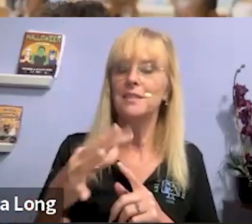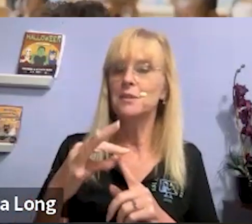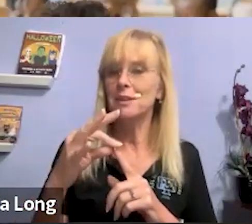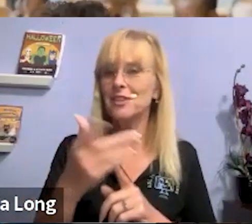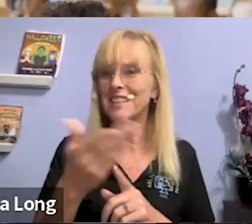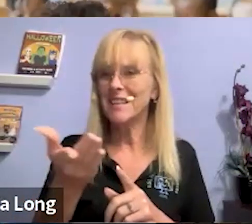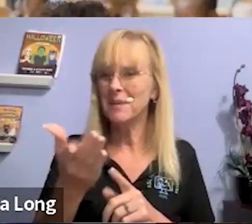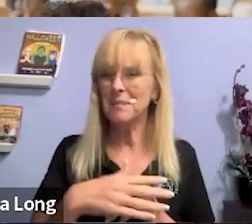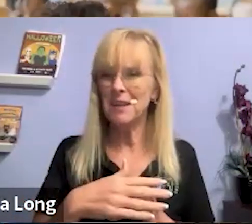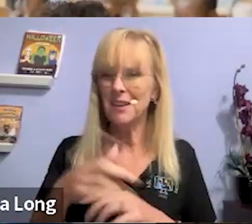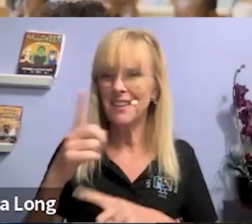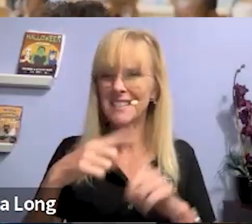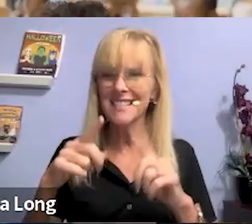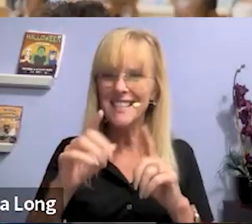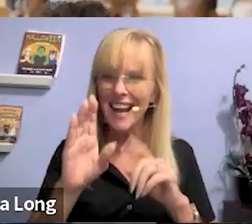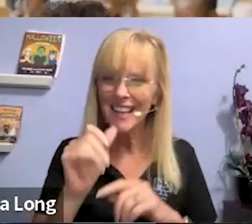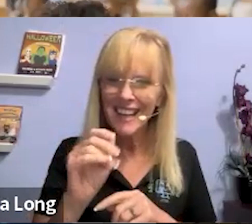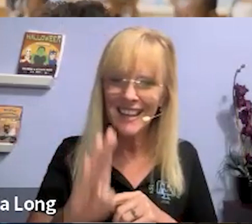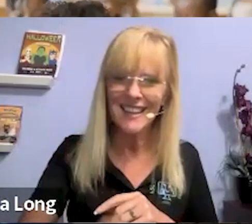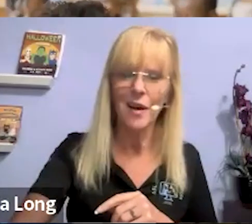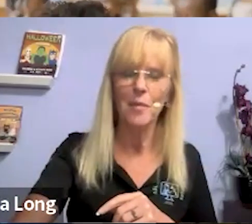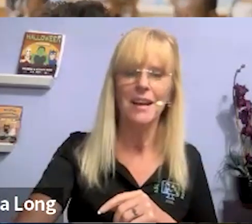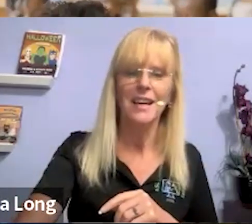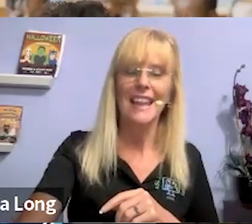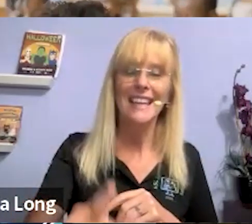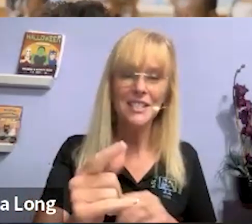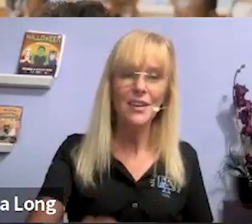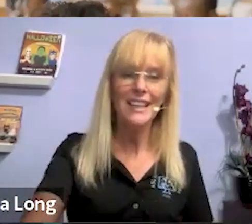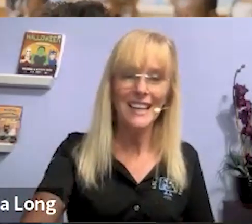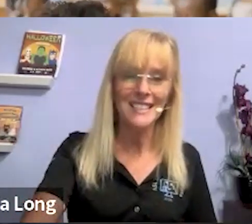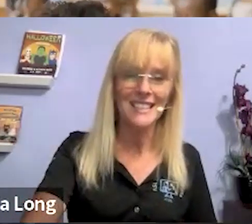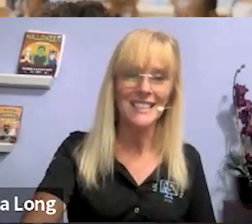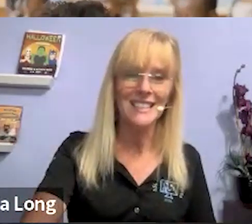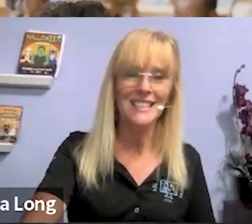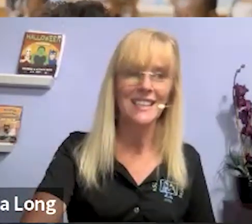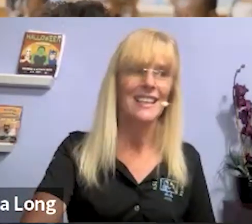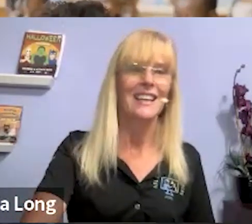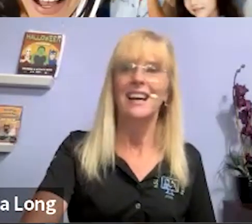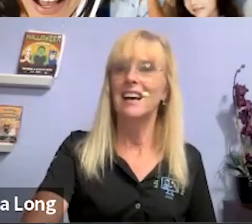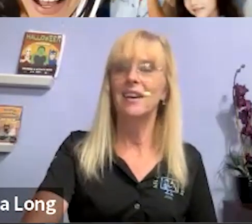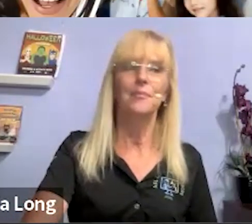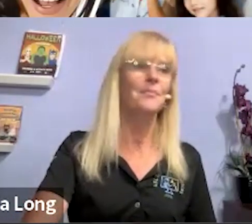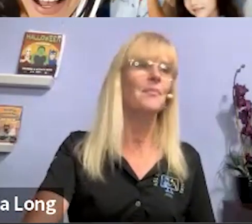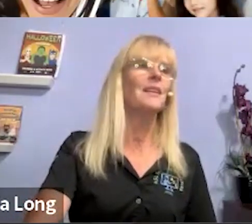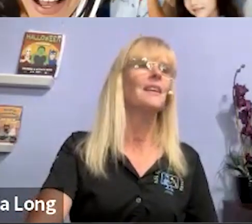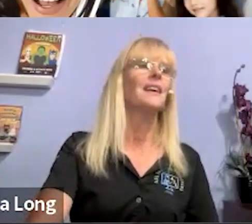We have some special things coming up here. This is Sign Club. These are lessons.